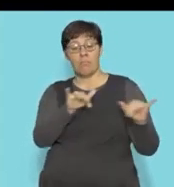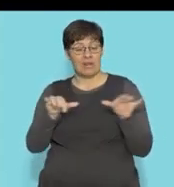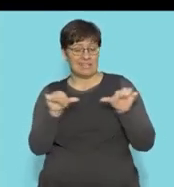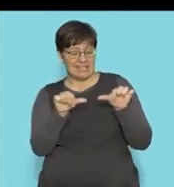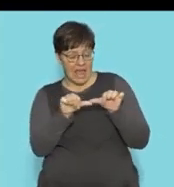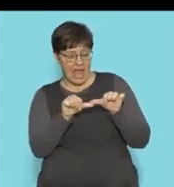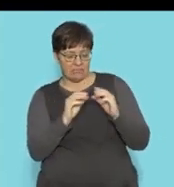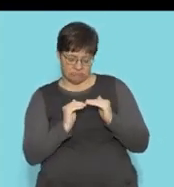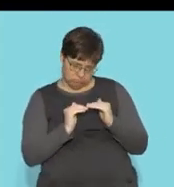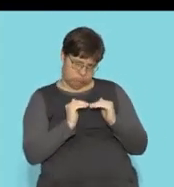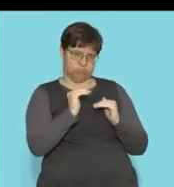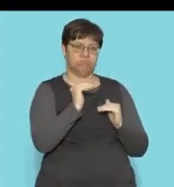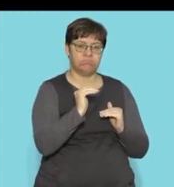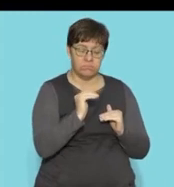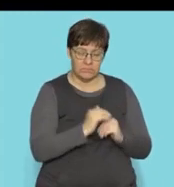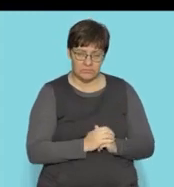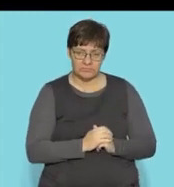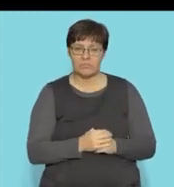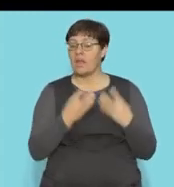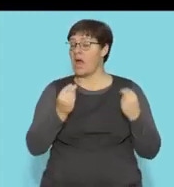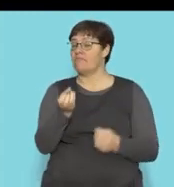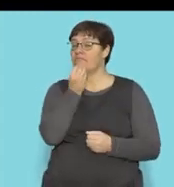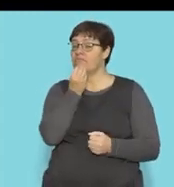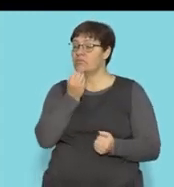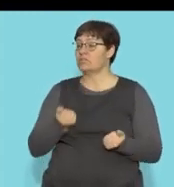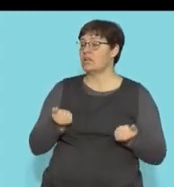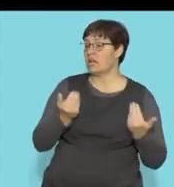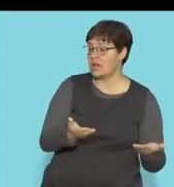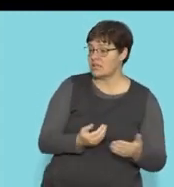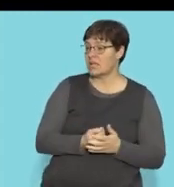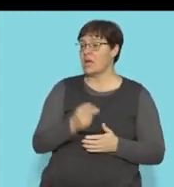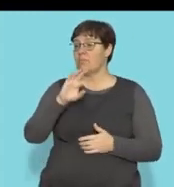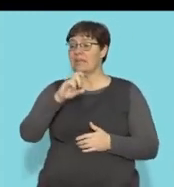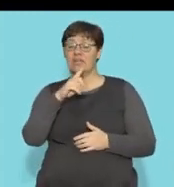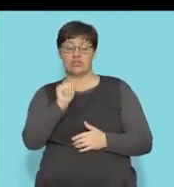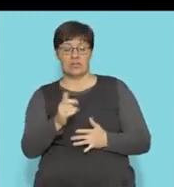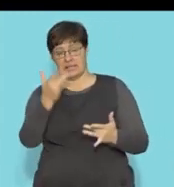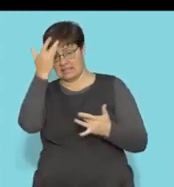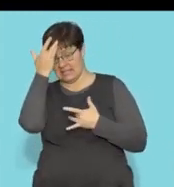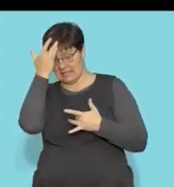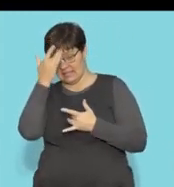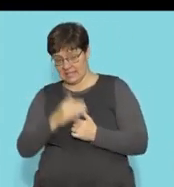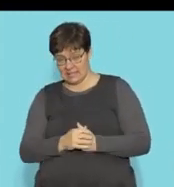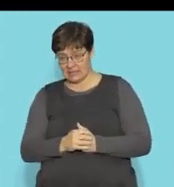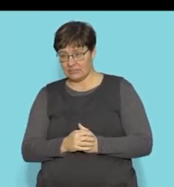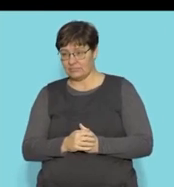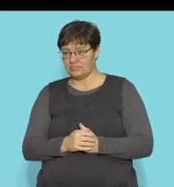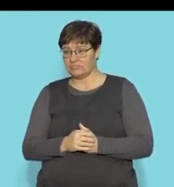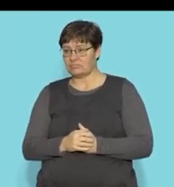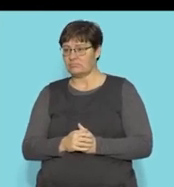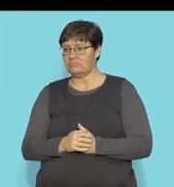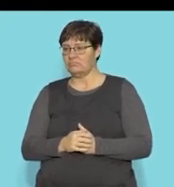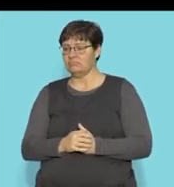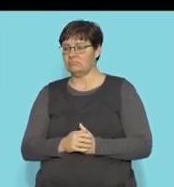in the population? We've got food supply, predation, and disease. Now